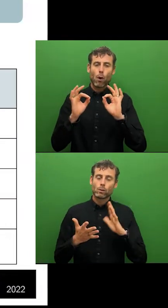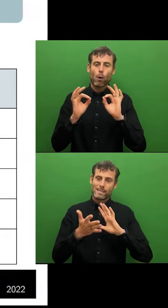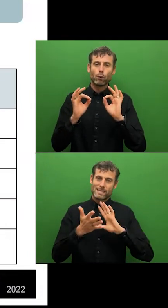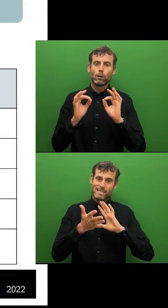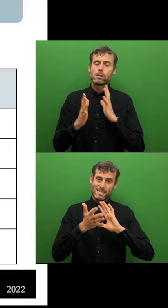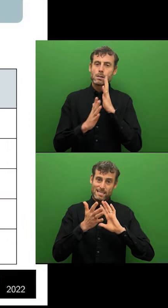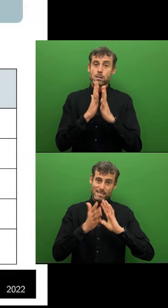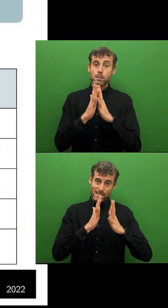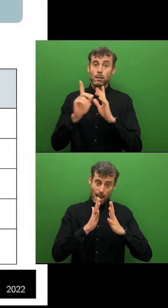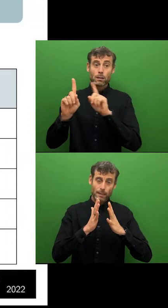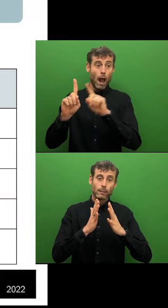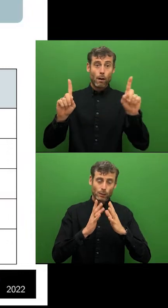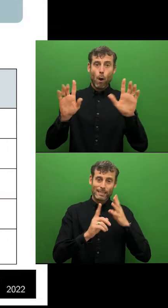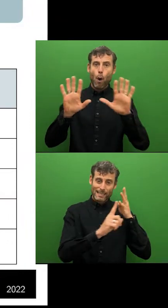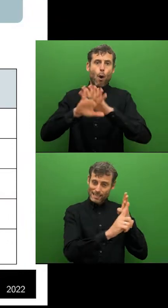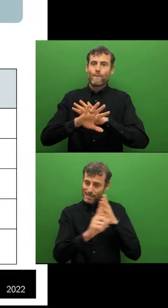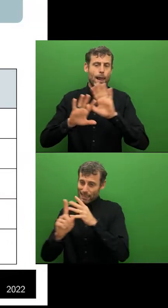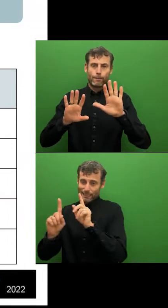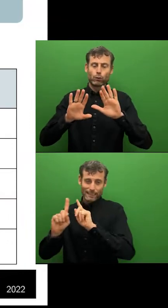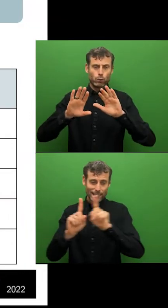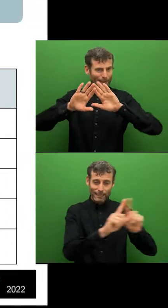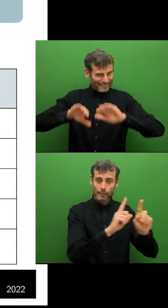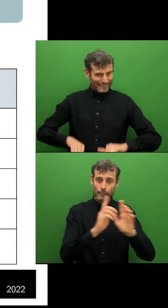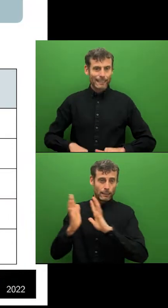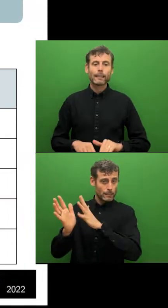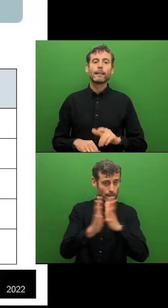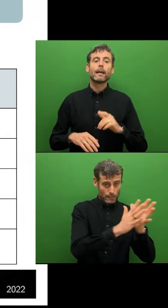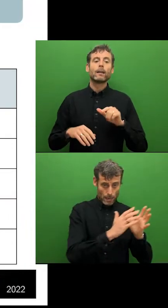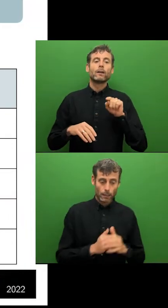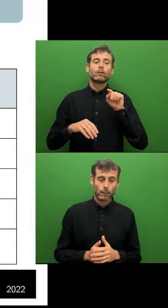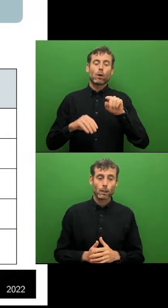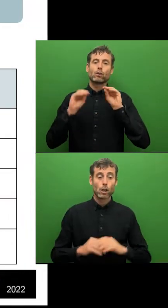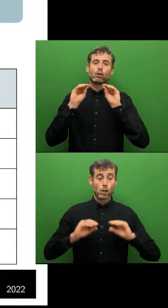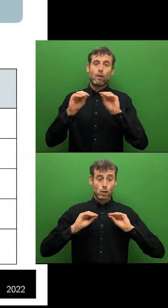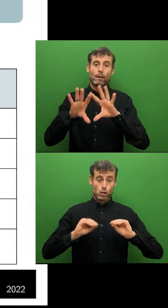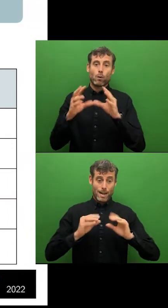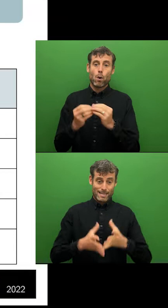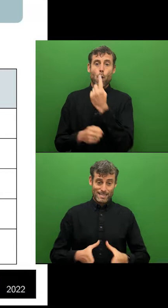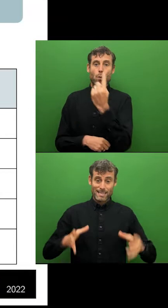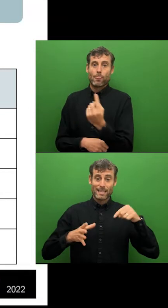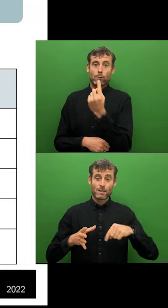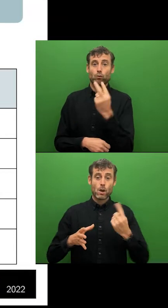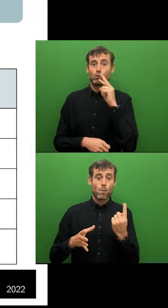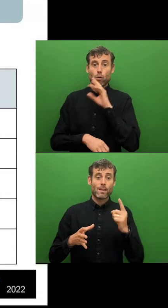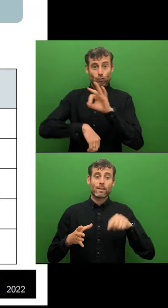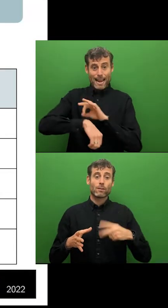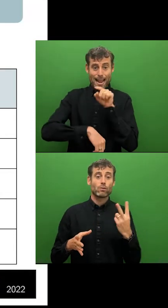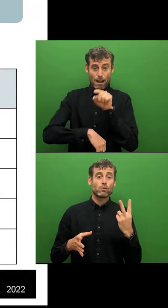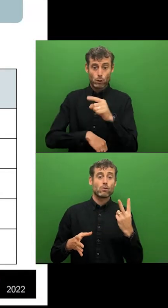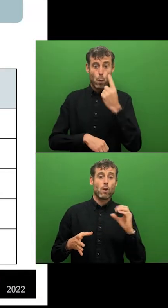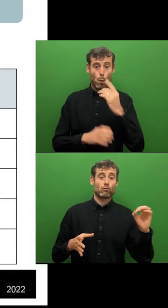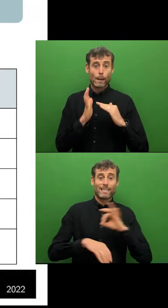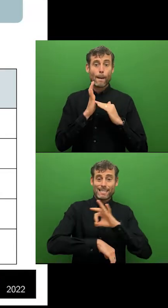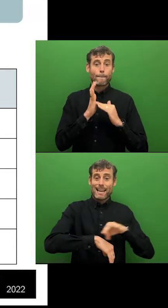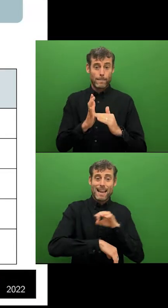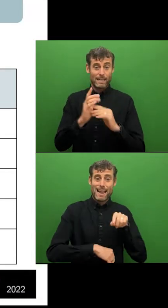for signer-independent evaluation. The train set has around 1,200 hours of BSL video with